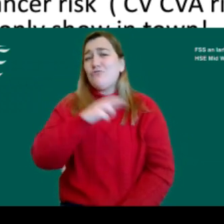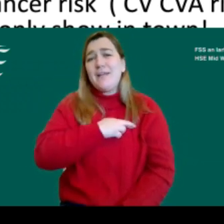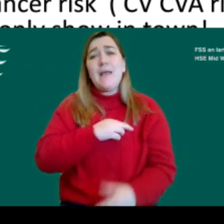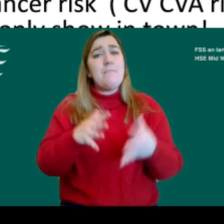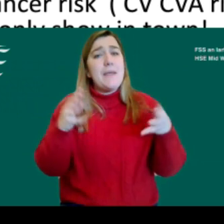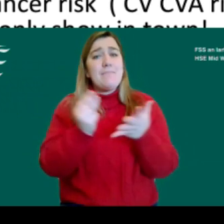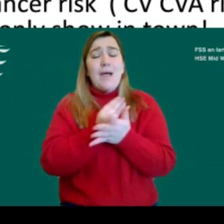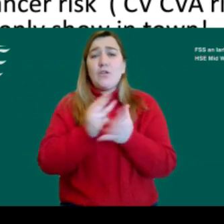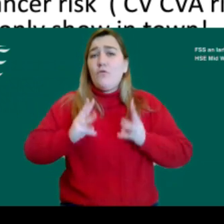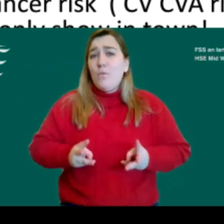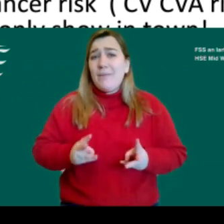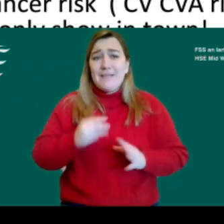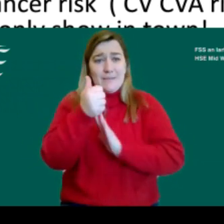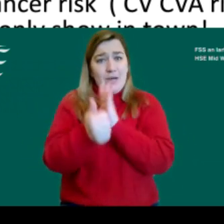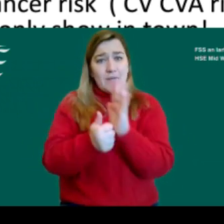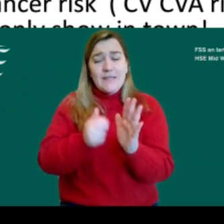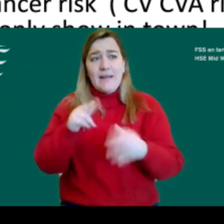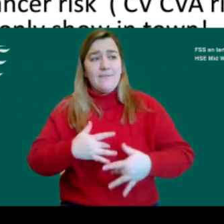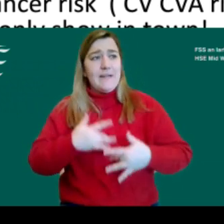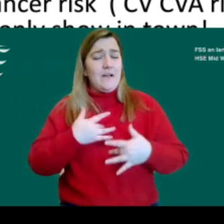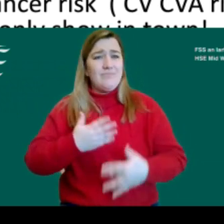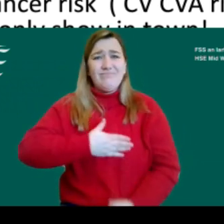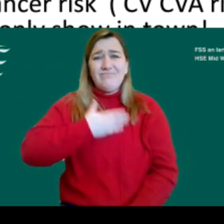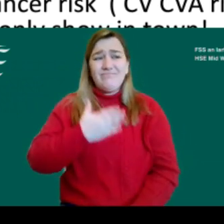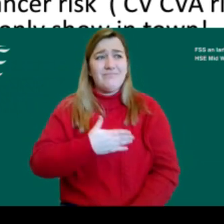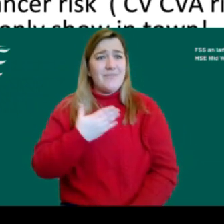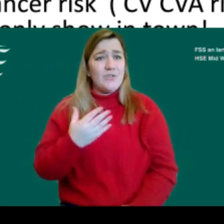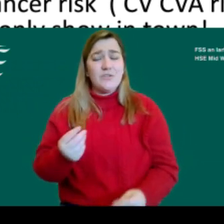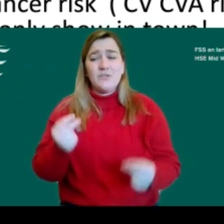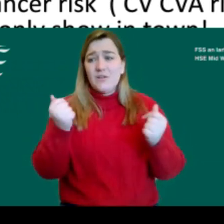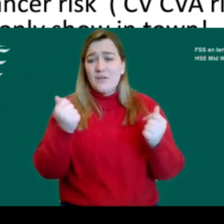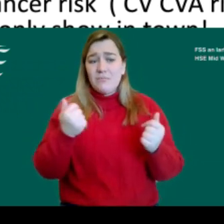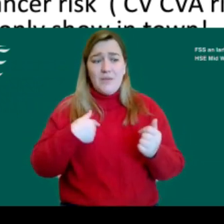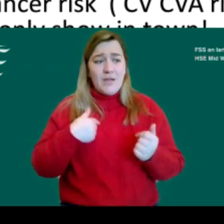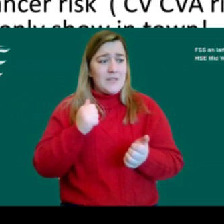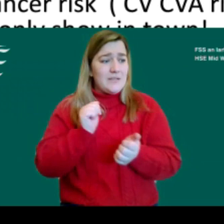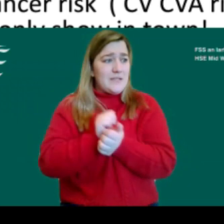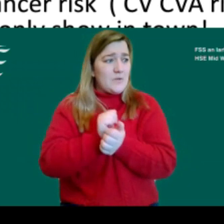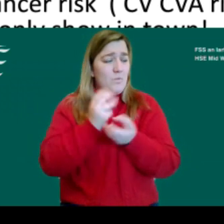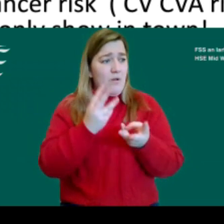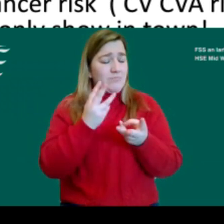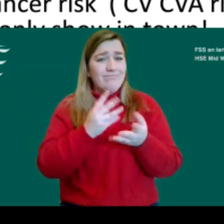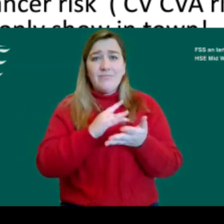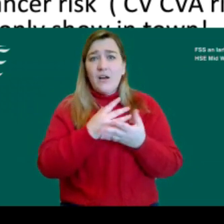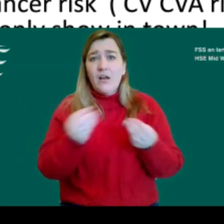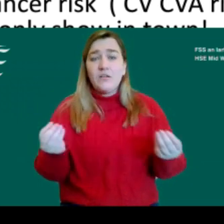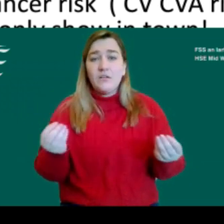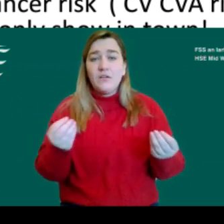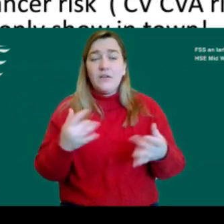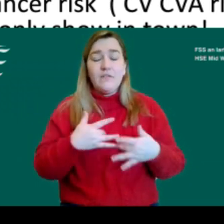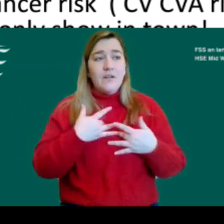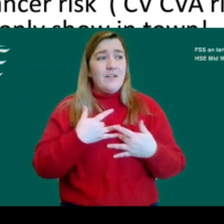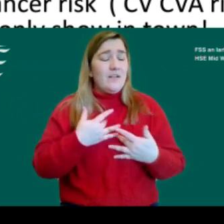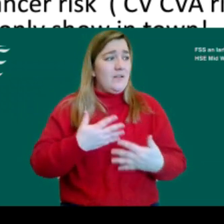blue, her libido is gone and she's not enjoying her sex life. And she can feel really guilty and upset and confused by that. So it's important to talk about that and